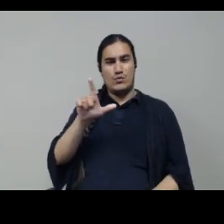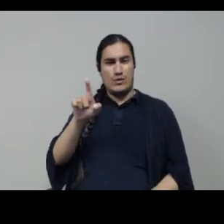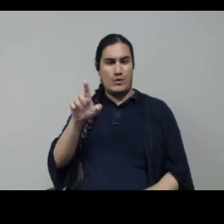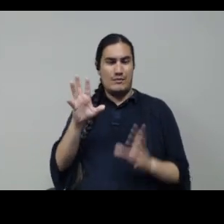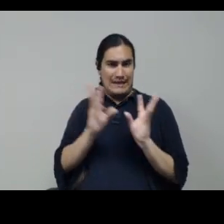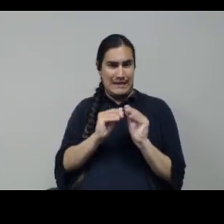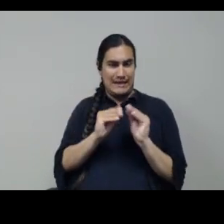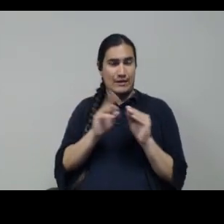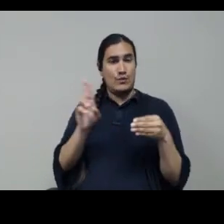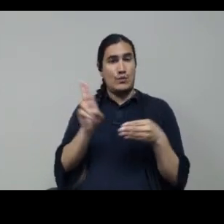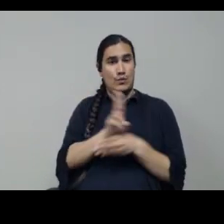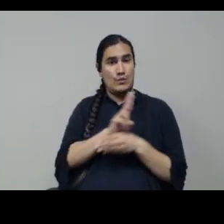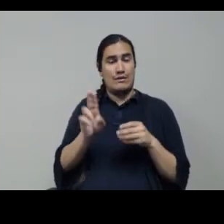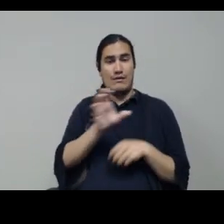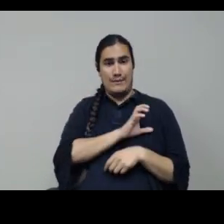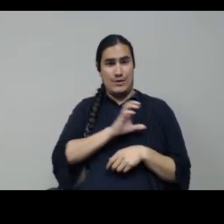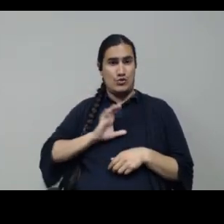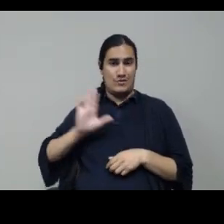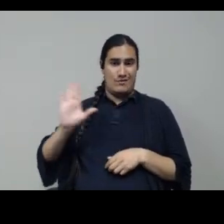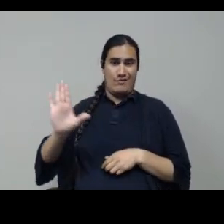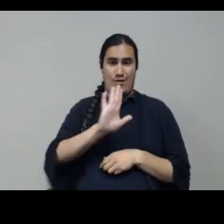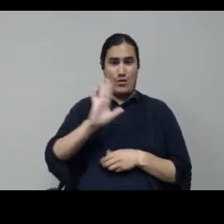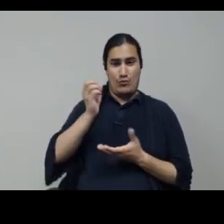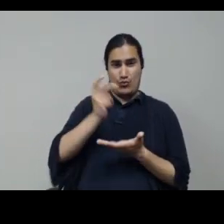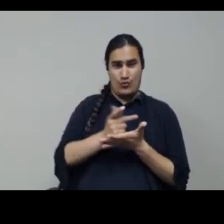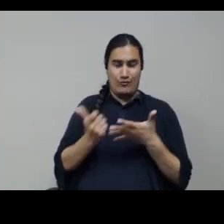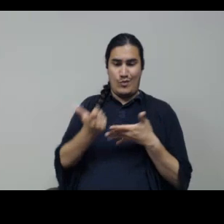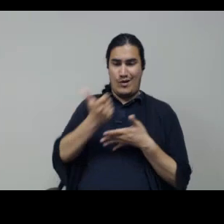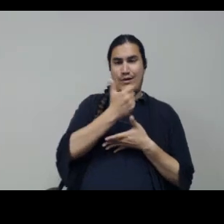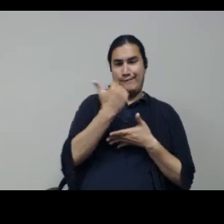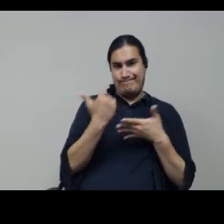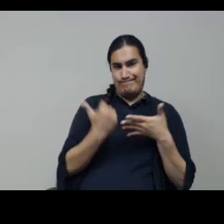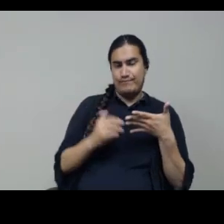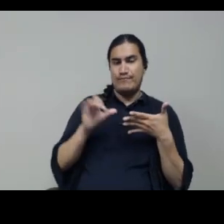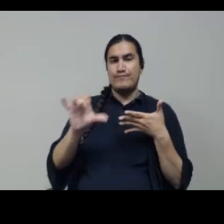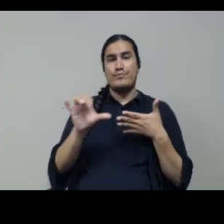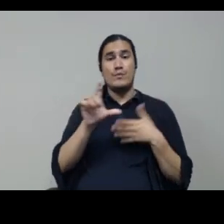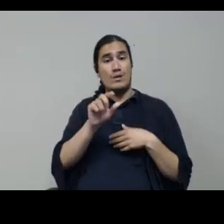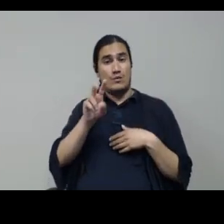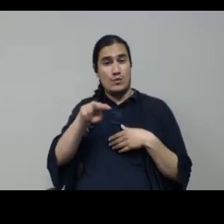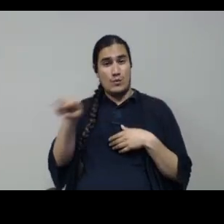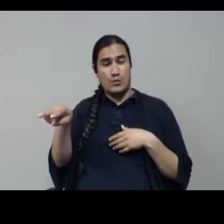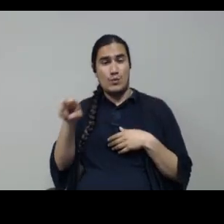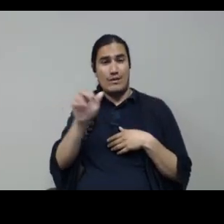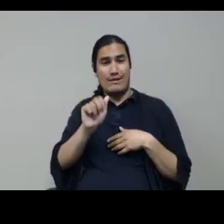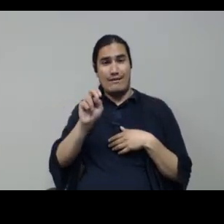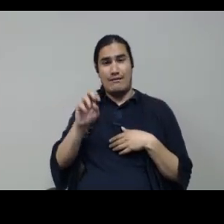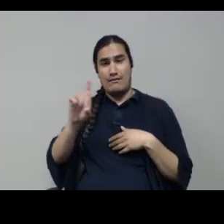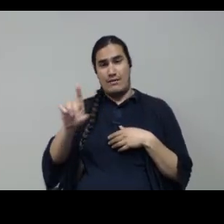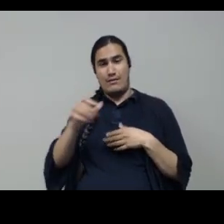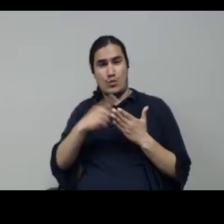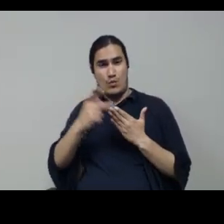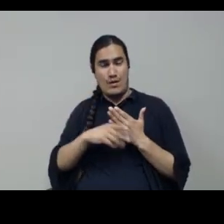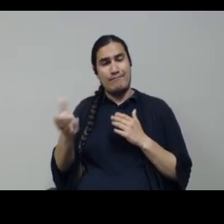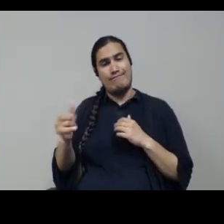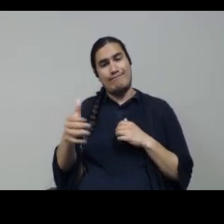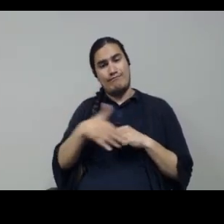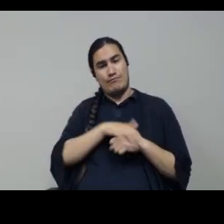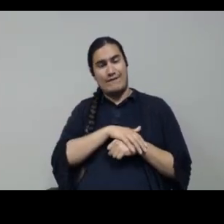using the Commission's approved priority ranking. The 2022 A&D program, which covers